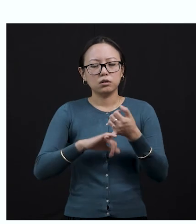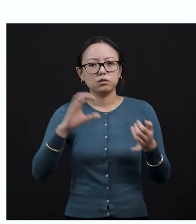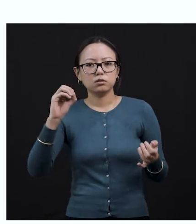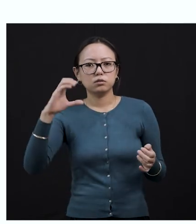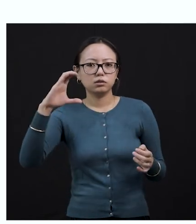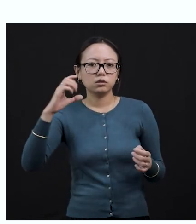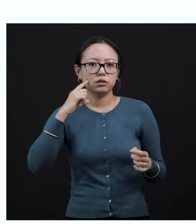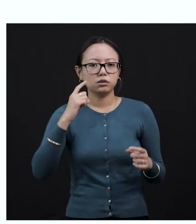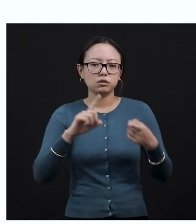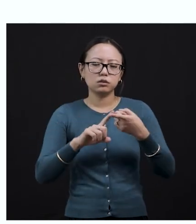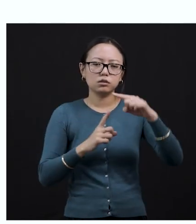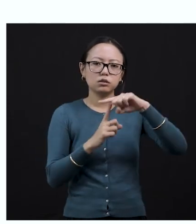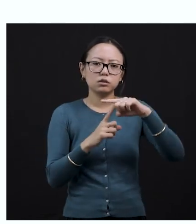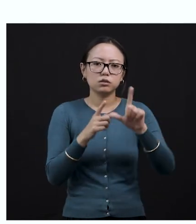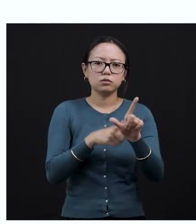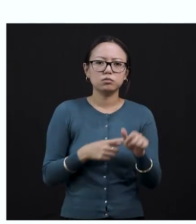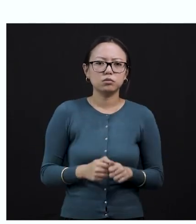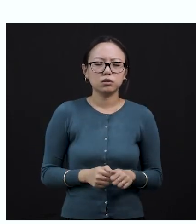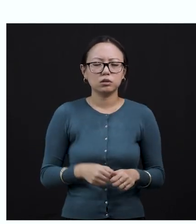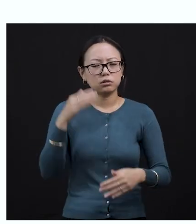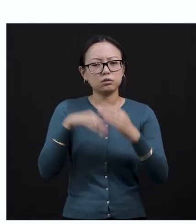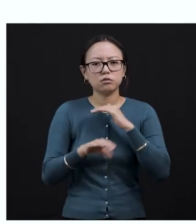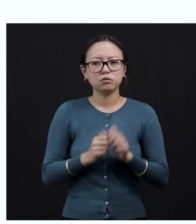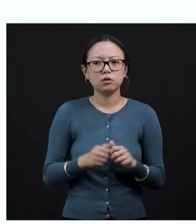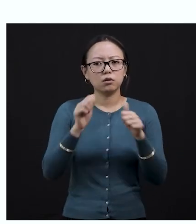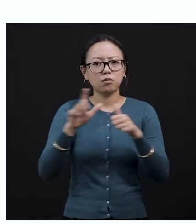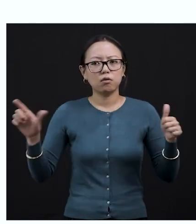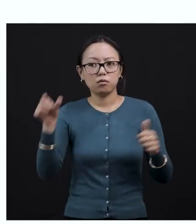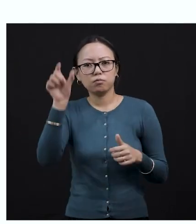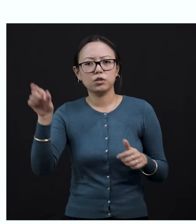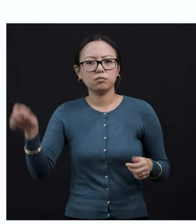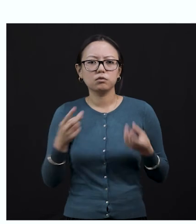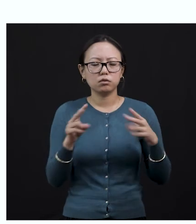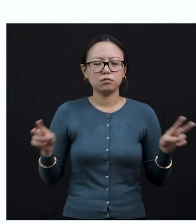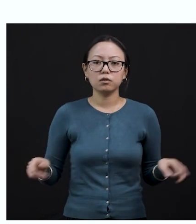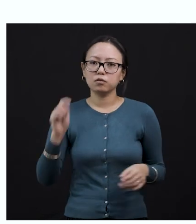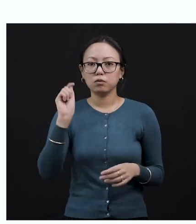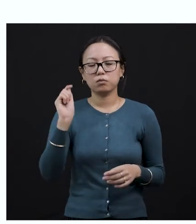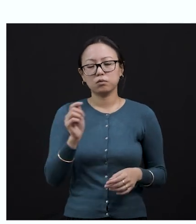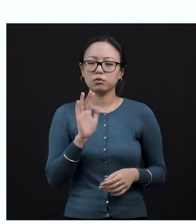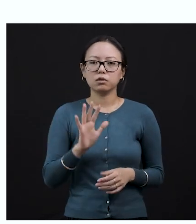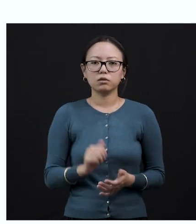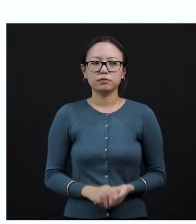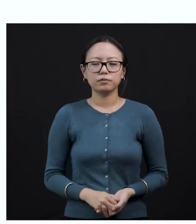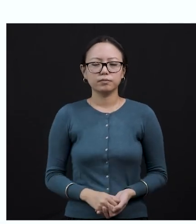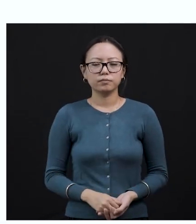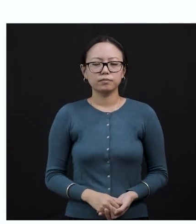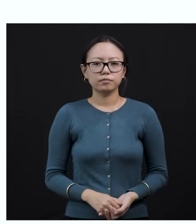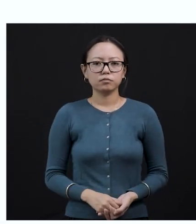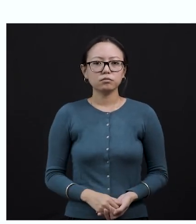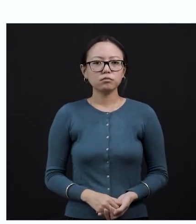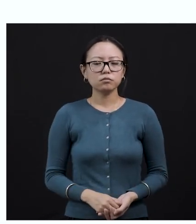everyone were involved for similar work, but different work was given for different people, okay? So